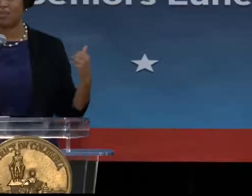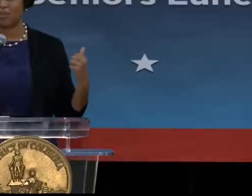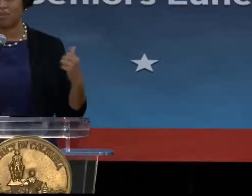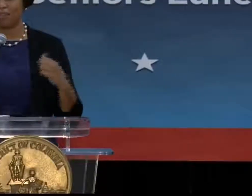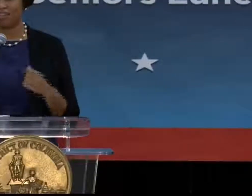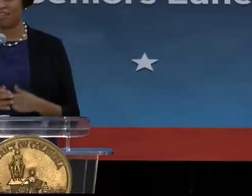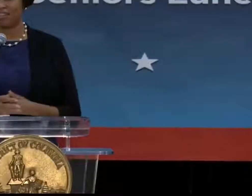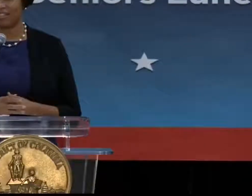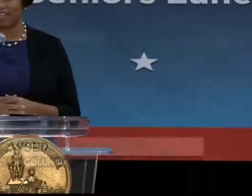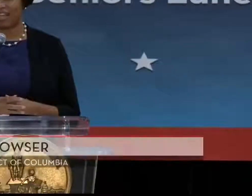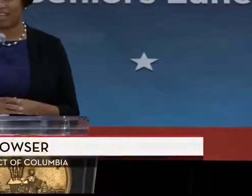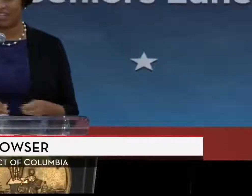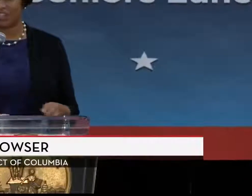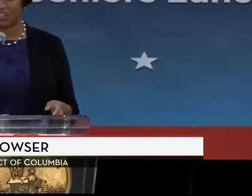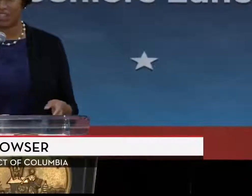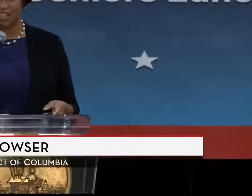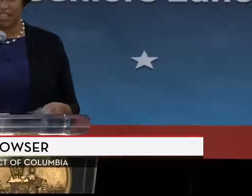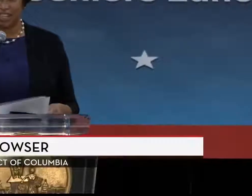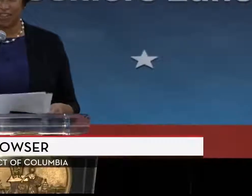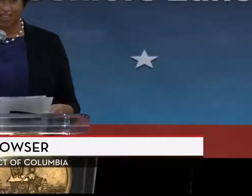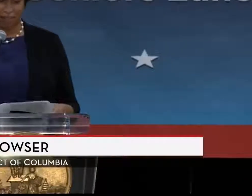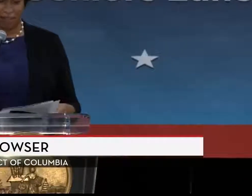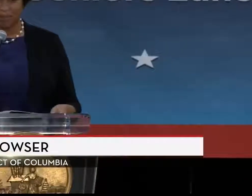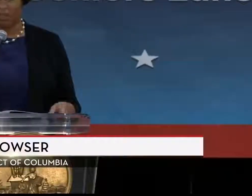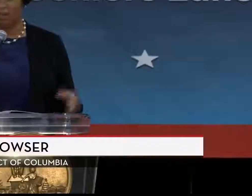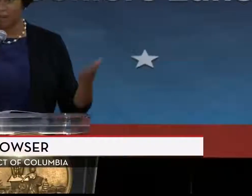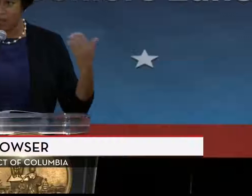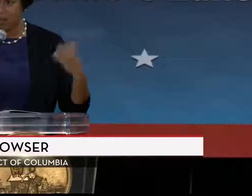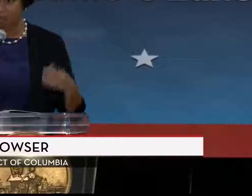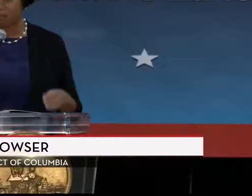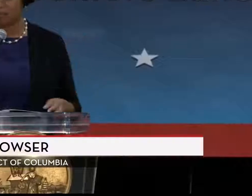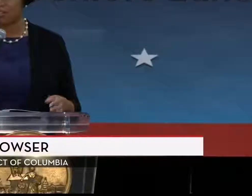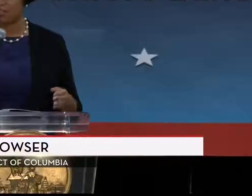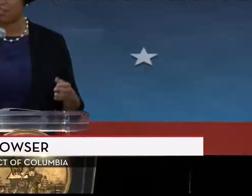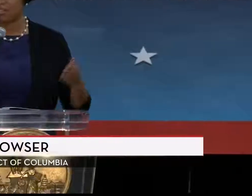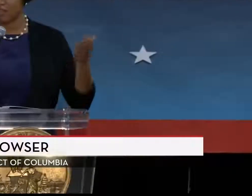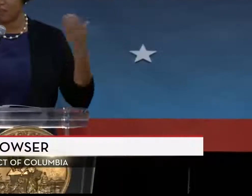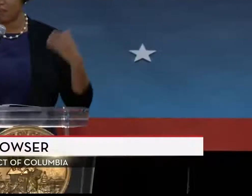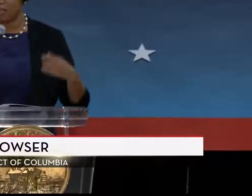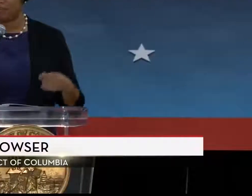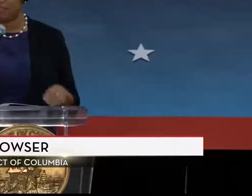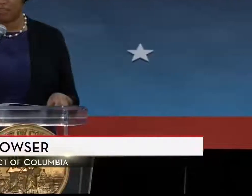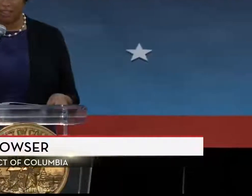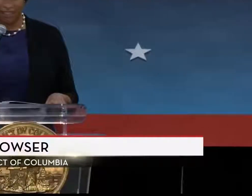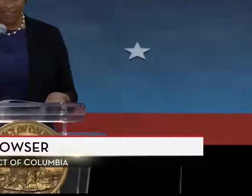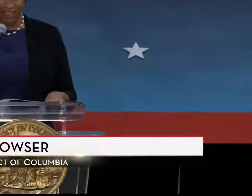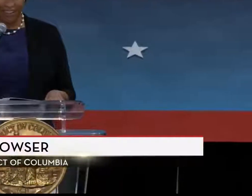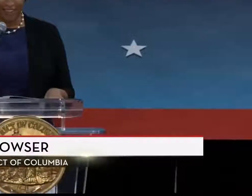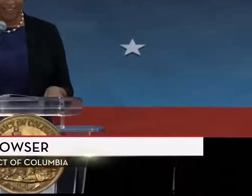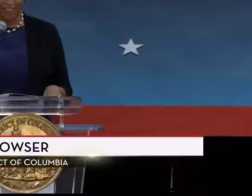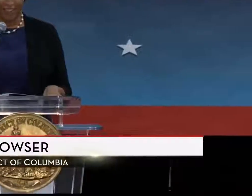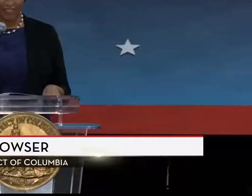team to join me on the stage. And I'll give them a cup. Come on, members of our team. Come on.